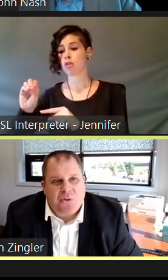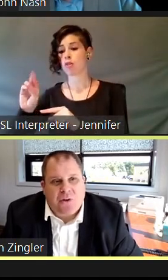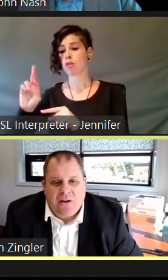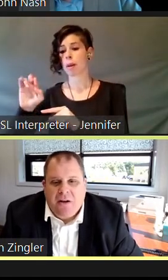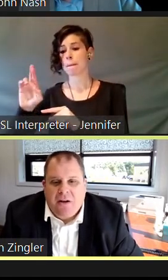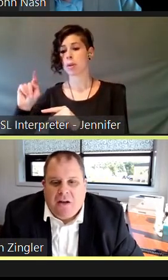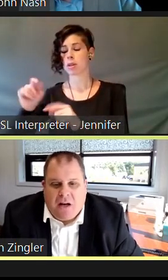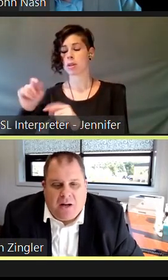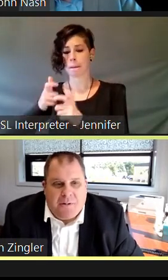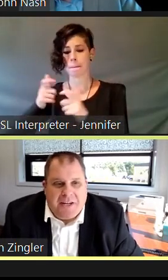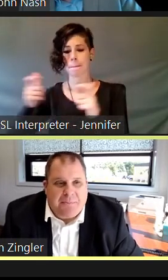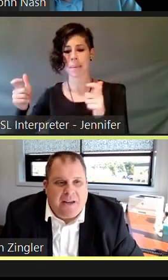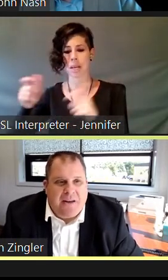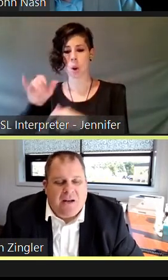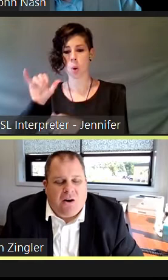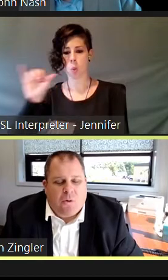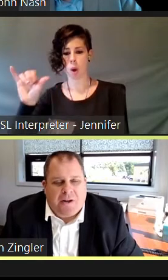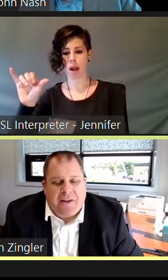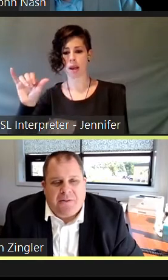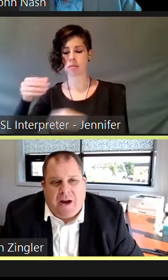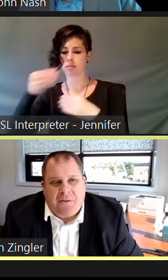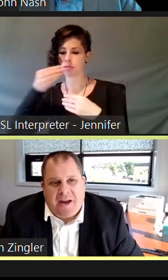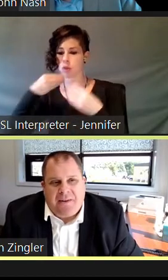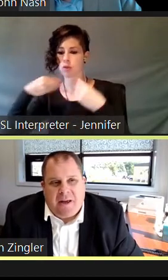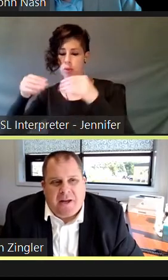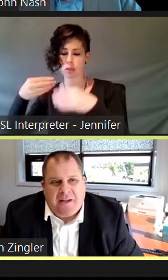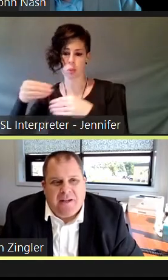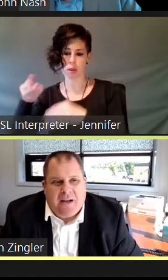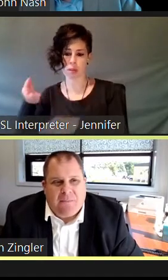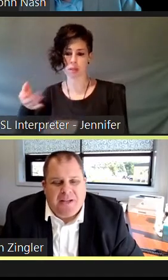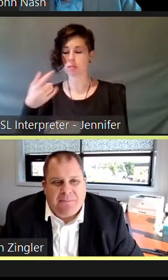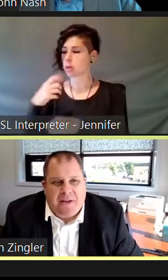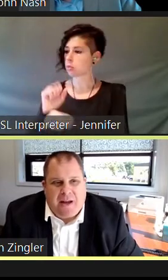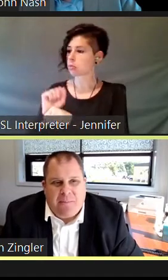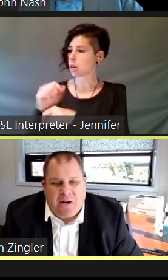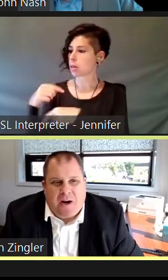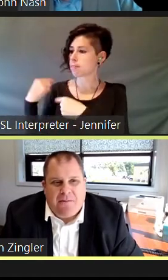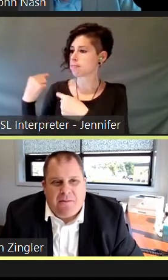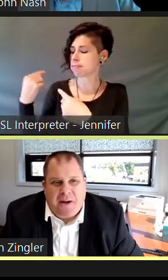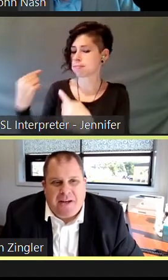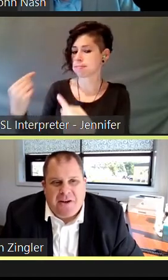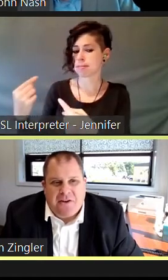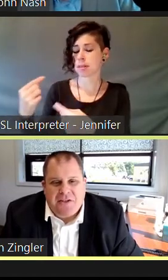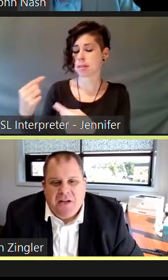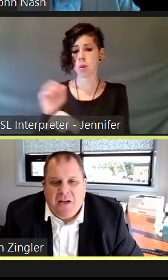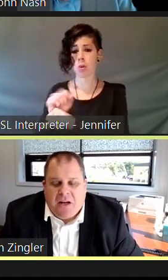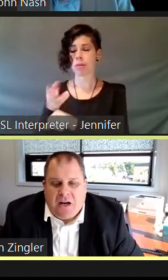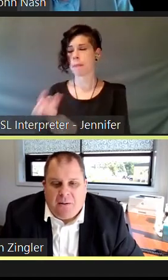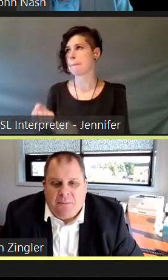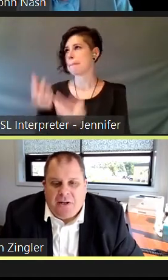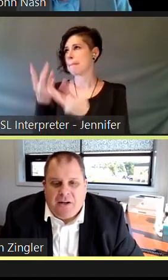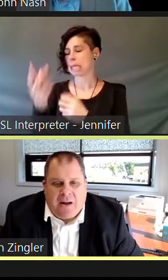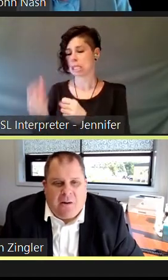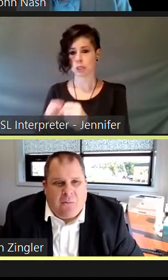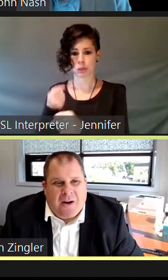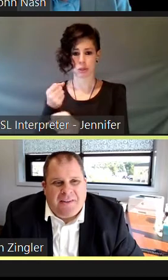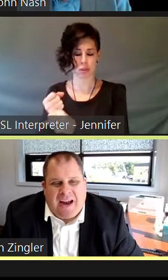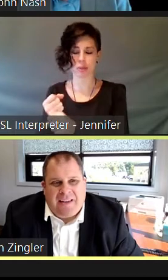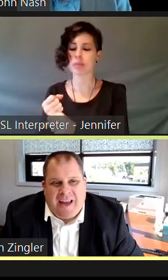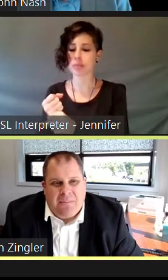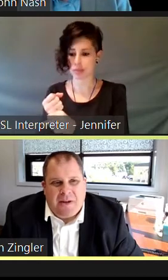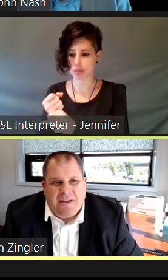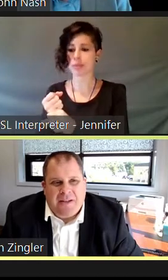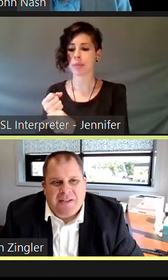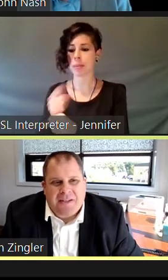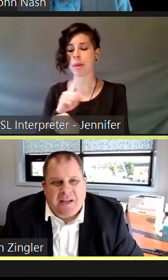grocery store. He's been working throughout the pandemic. He's been at Big Y for many years. But I wanted to